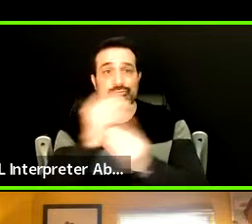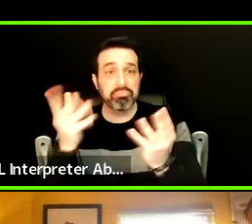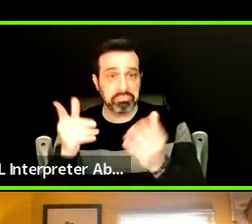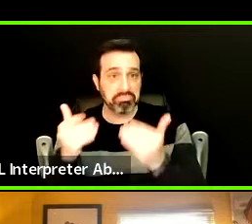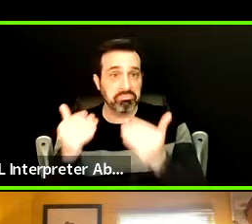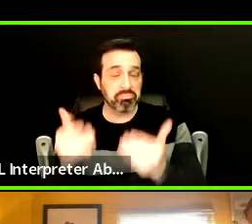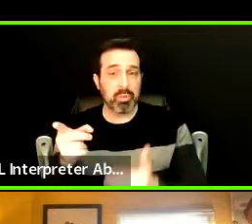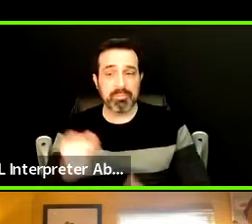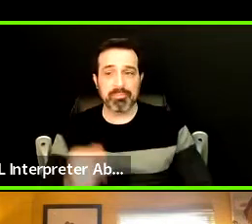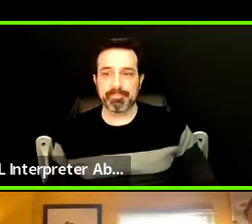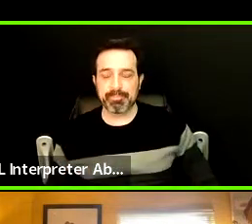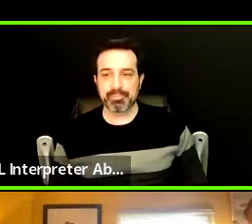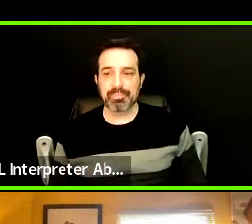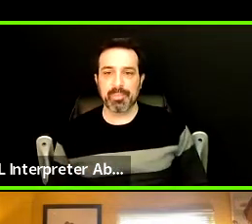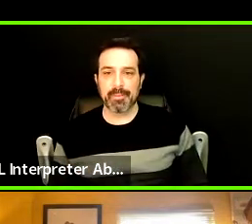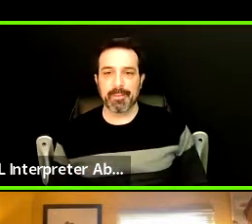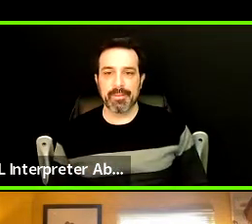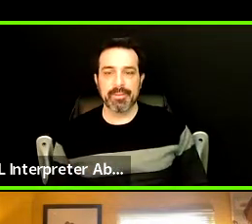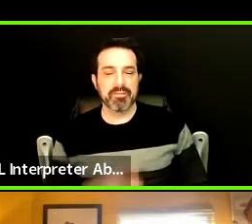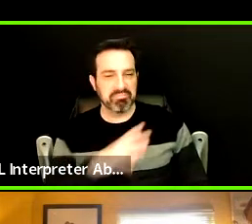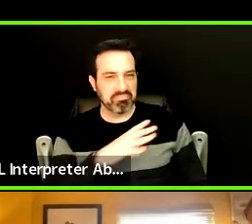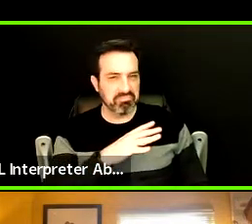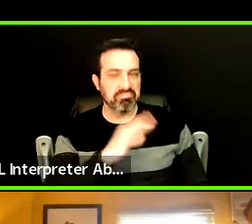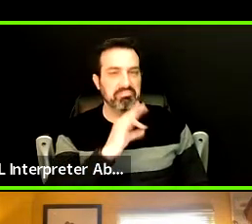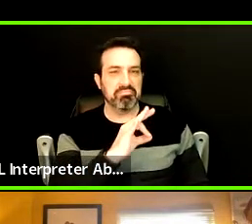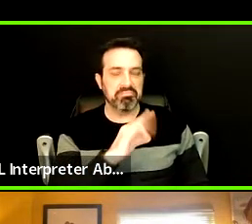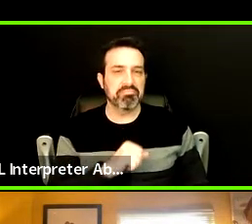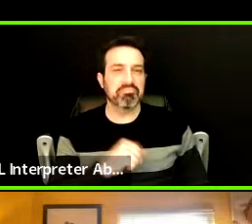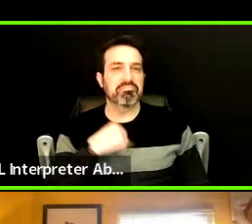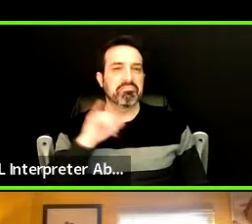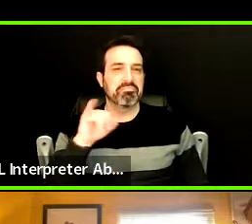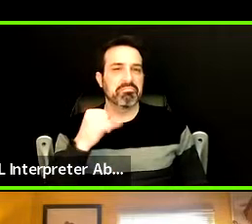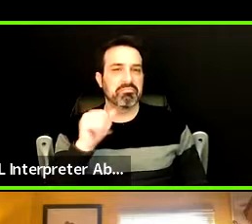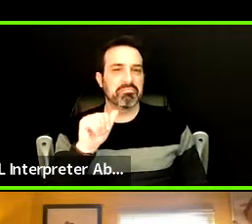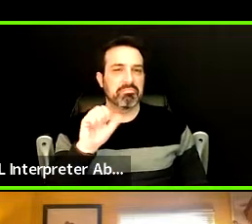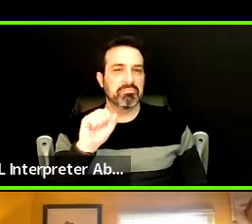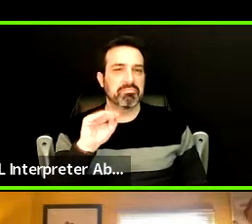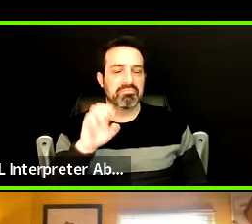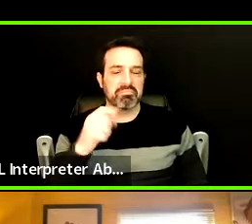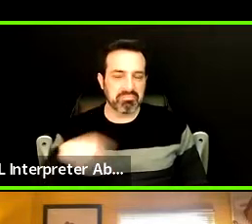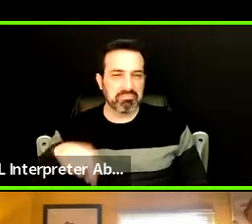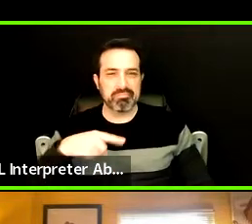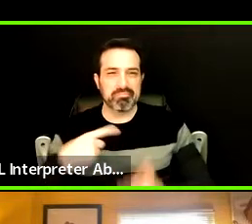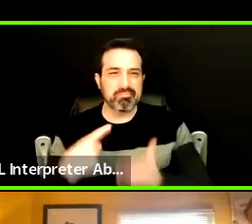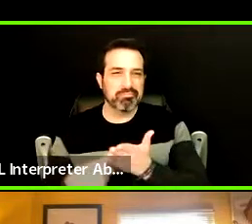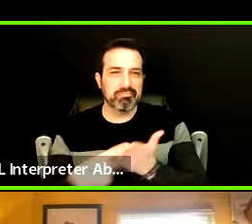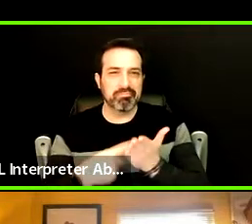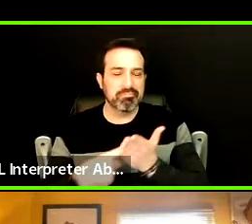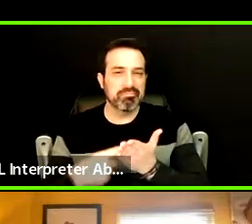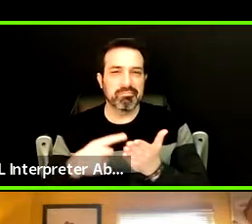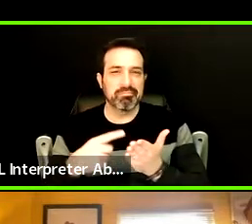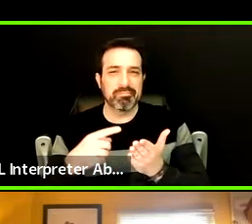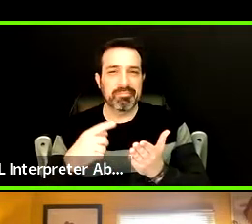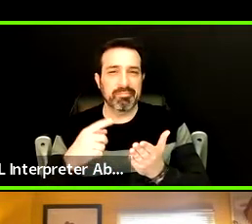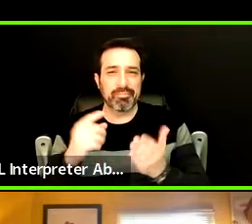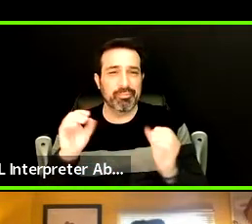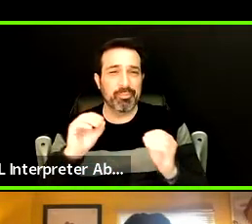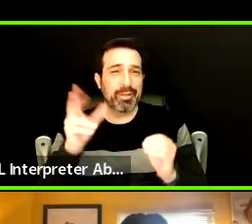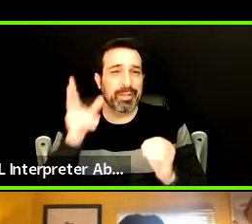ahead? Sure, sounds great. Were you all talking and no one was hearing? I'm sorry.